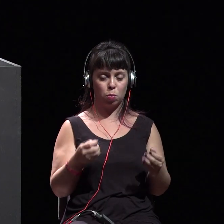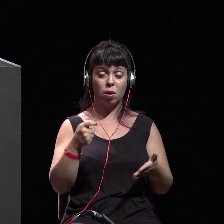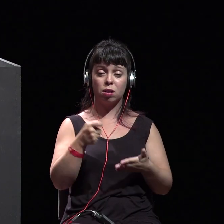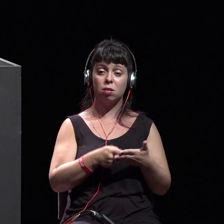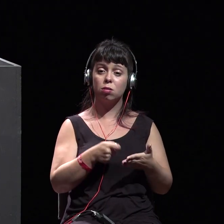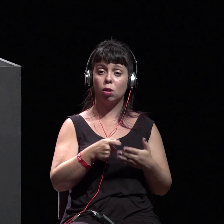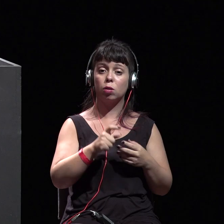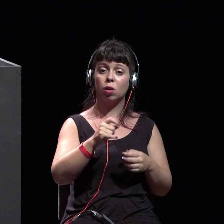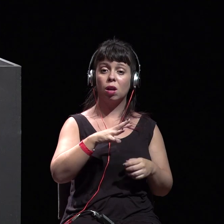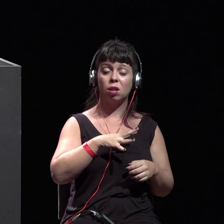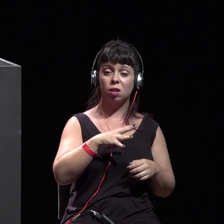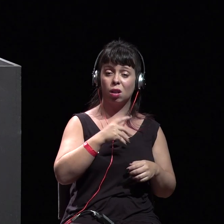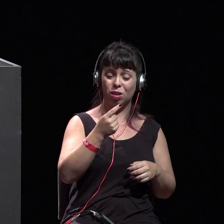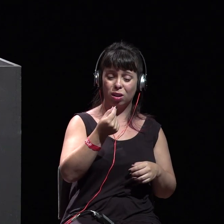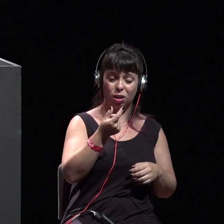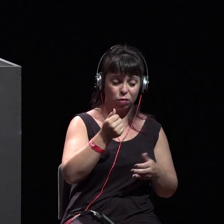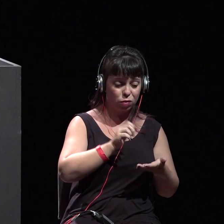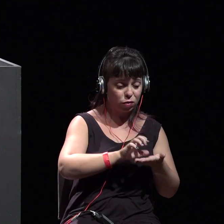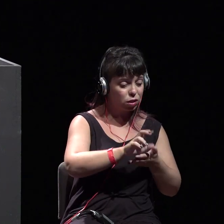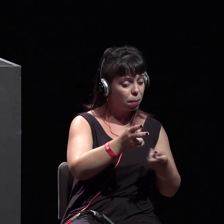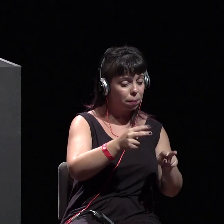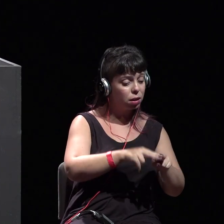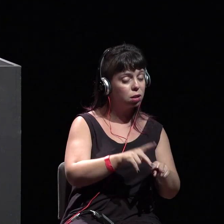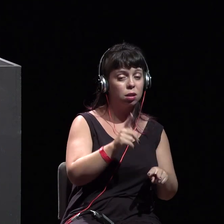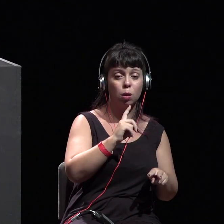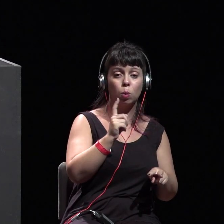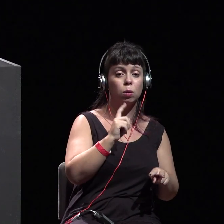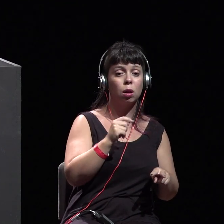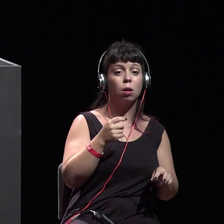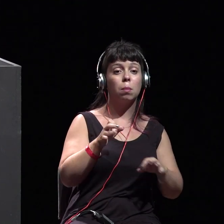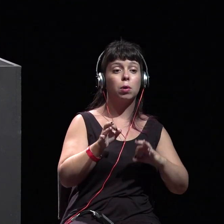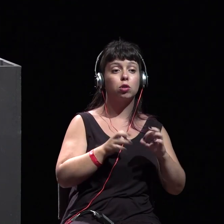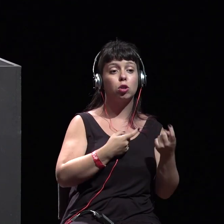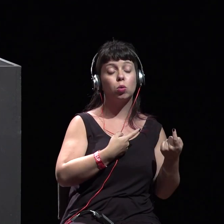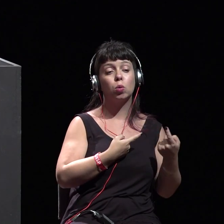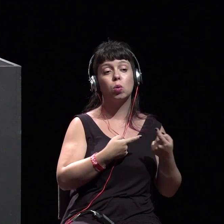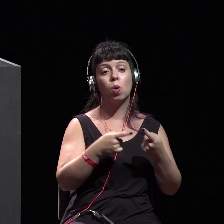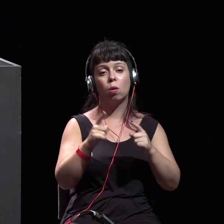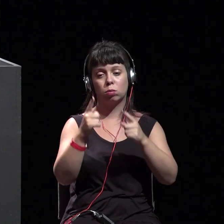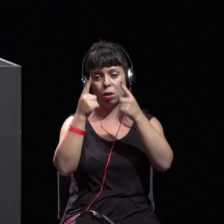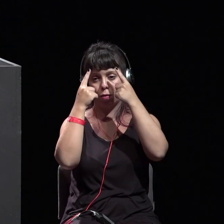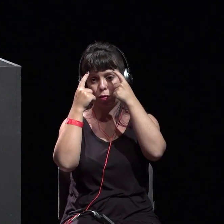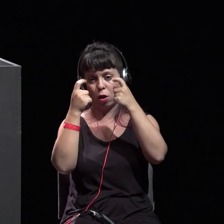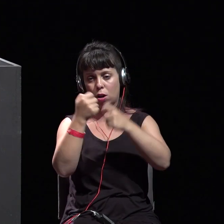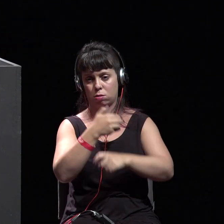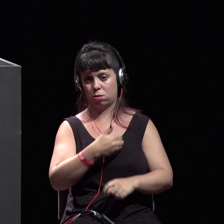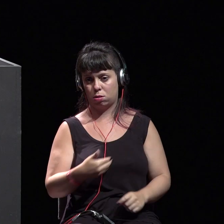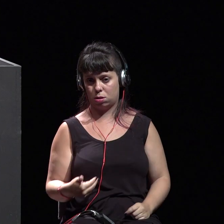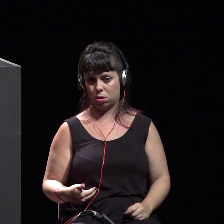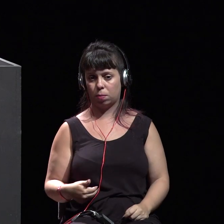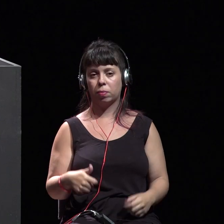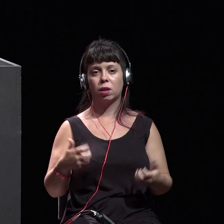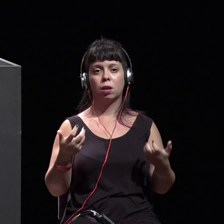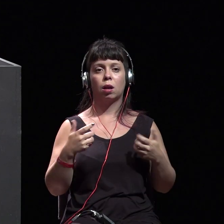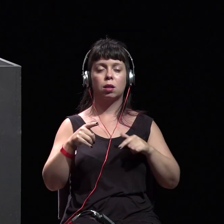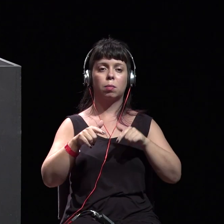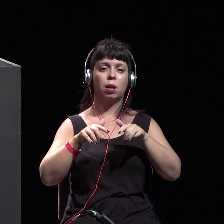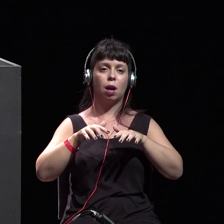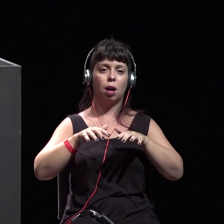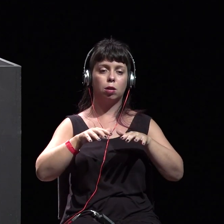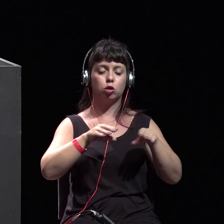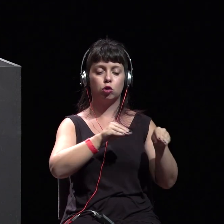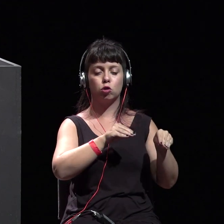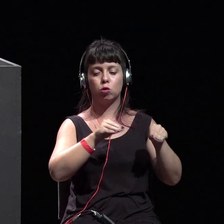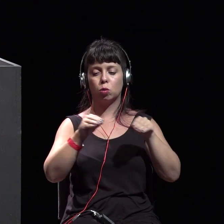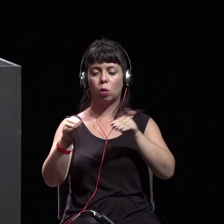such as an increase in policing and prisons, displacement and dispossession, and reinvest in building strong, healthy communities, such that we